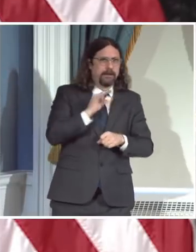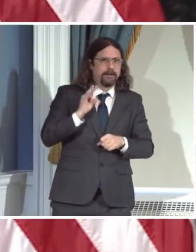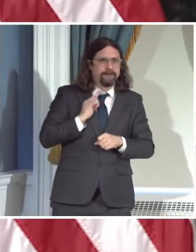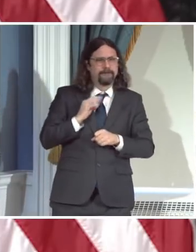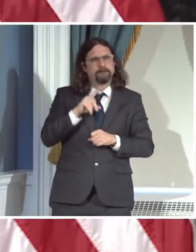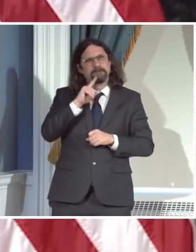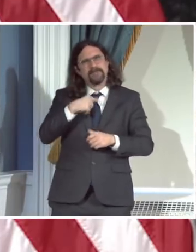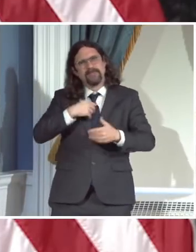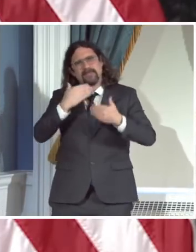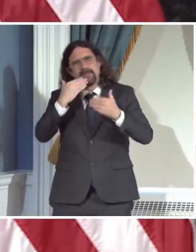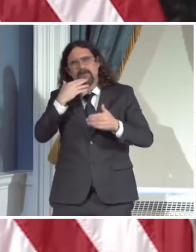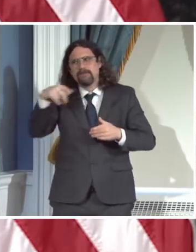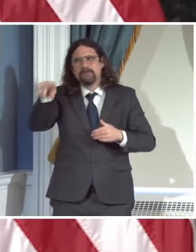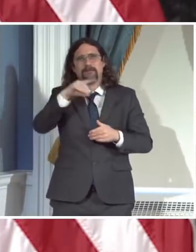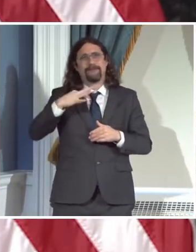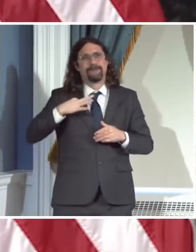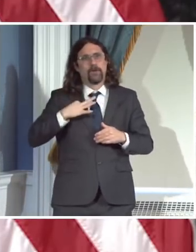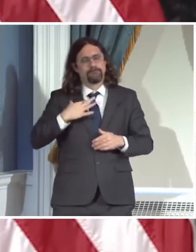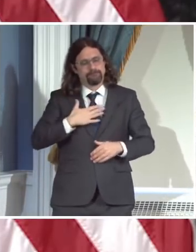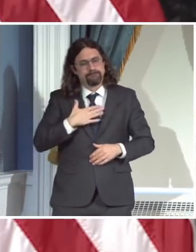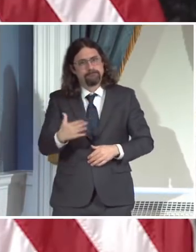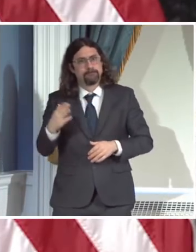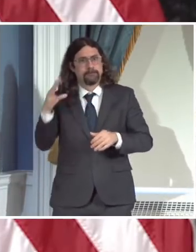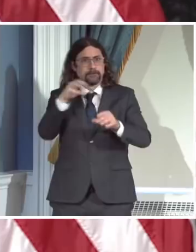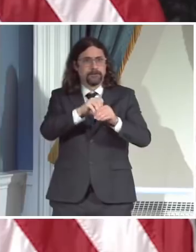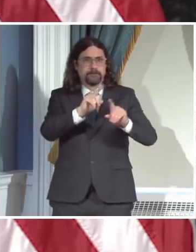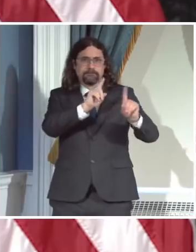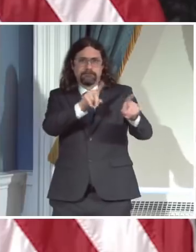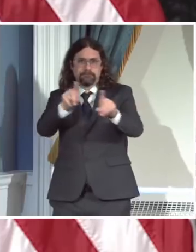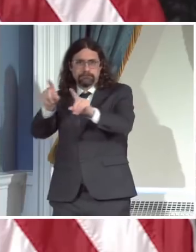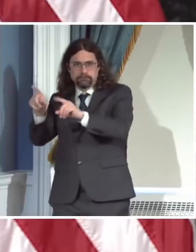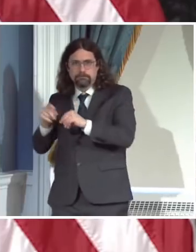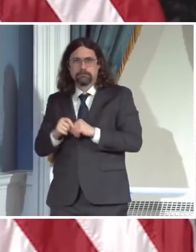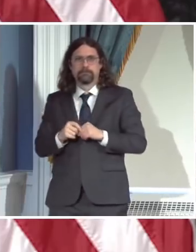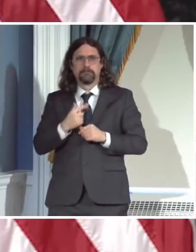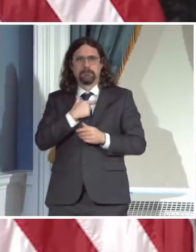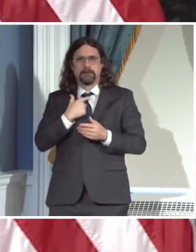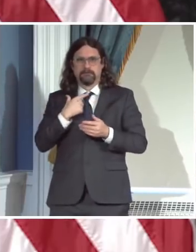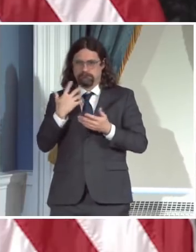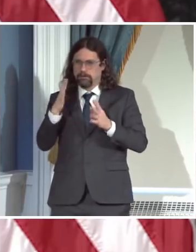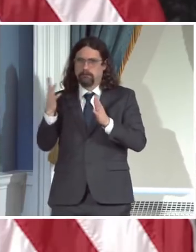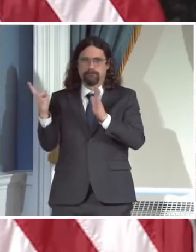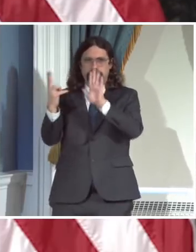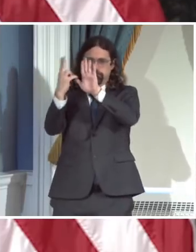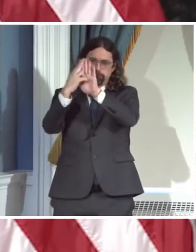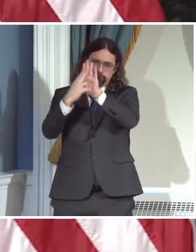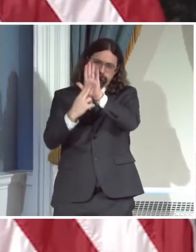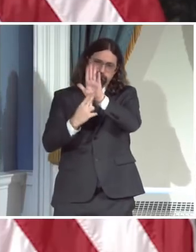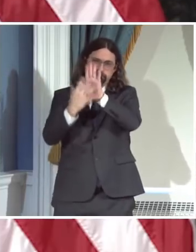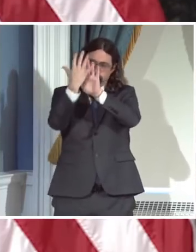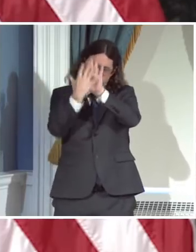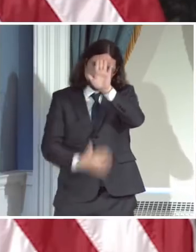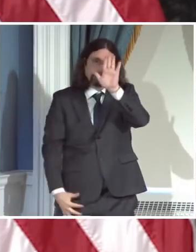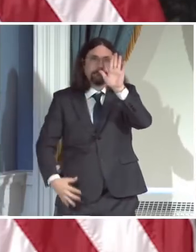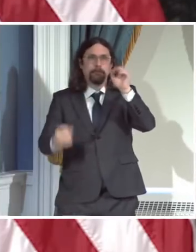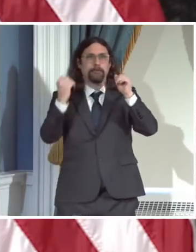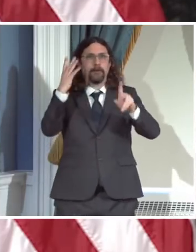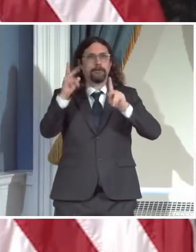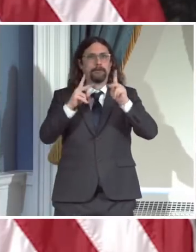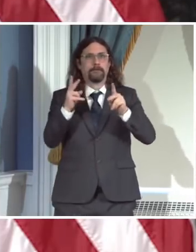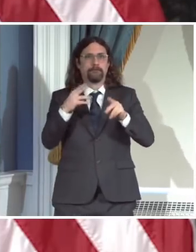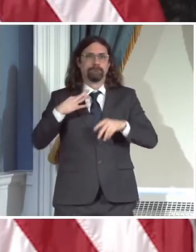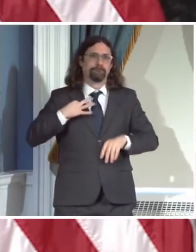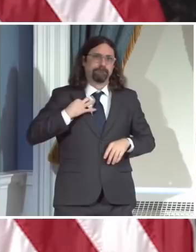put under contract, who are joining us rapidly, and the request that I've made to the White House and the Pentagon for